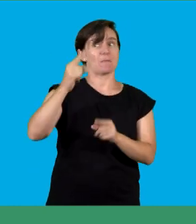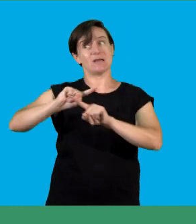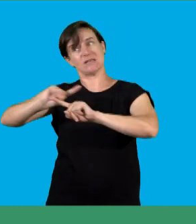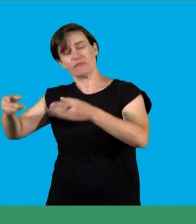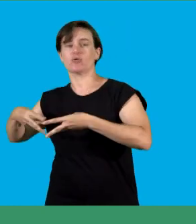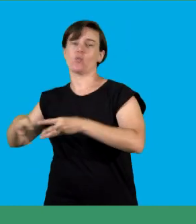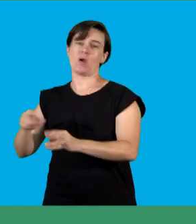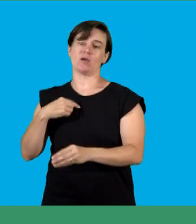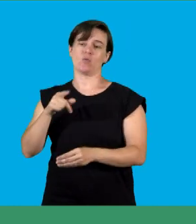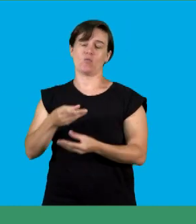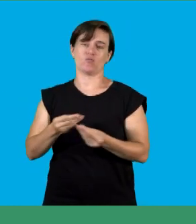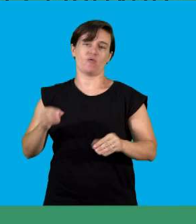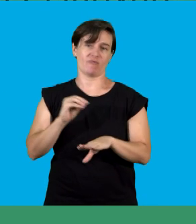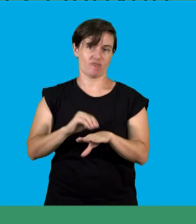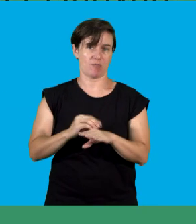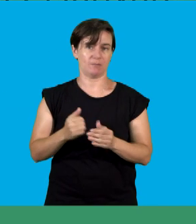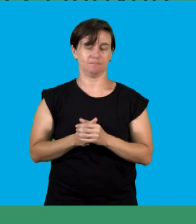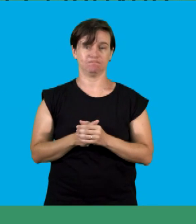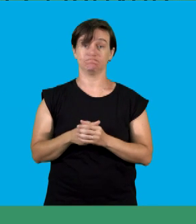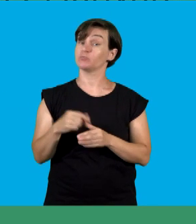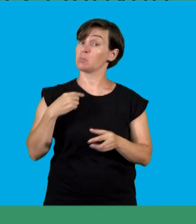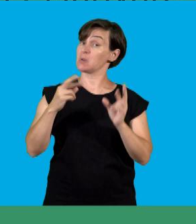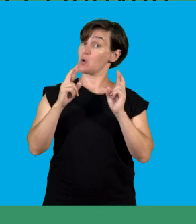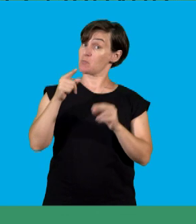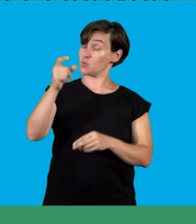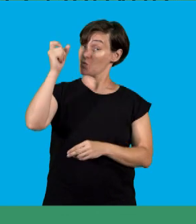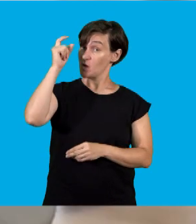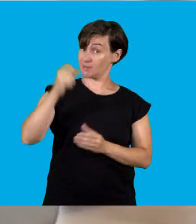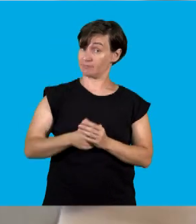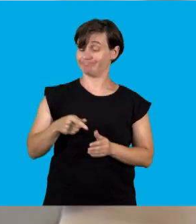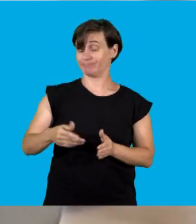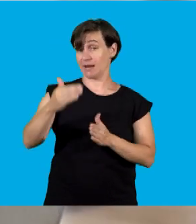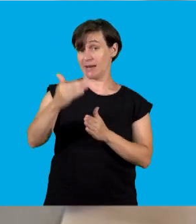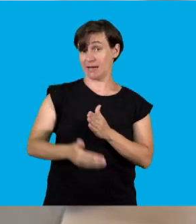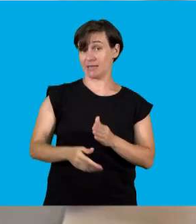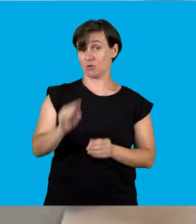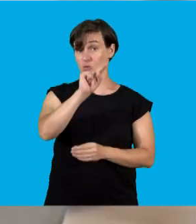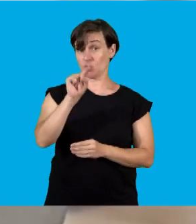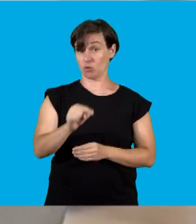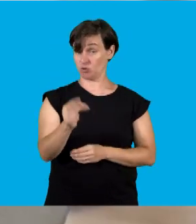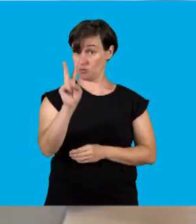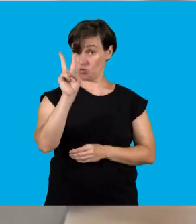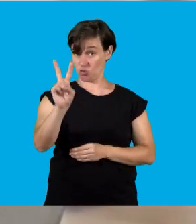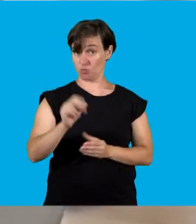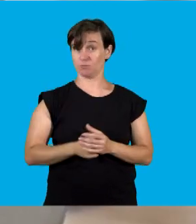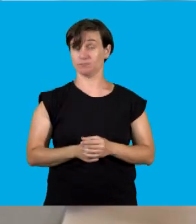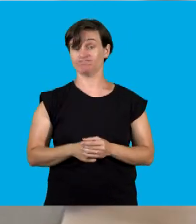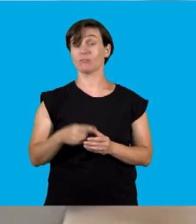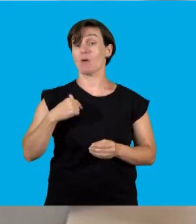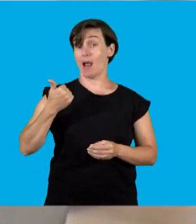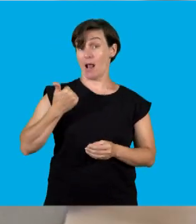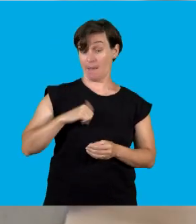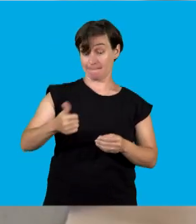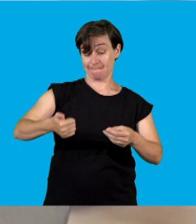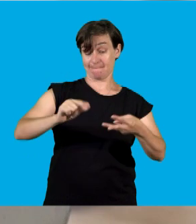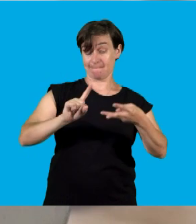alternative strategy. Right, I hope you understand. We've come to the end of question number two. We now need to move